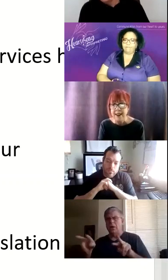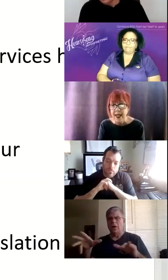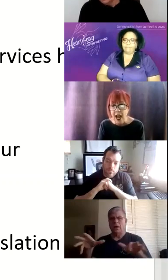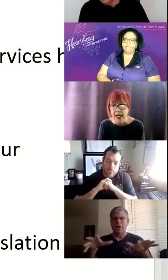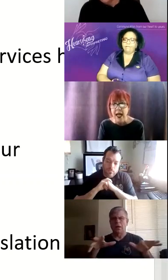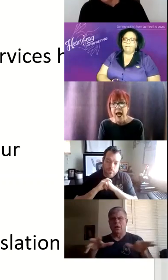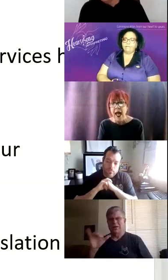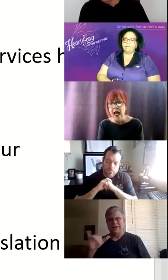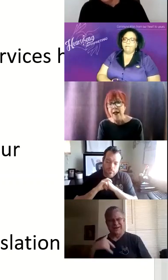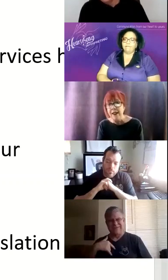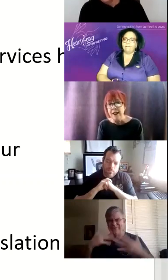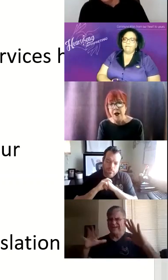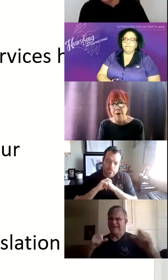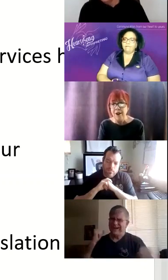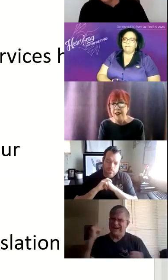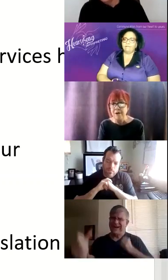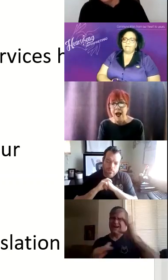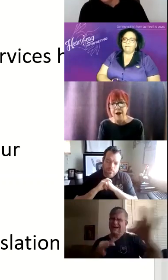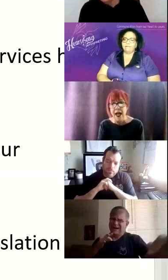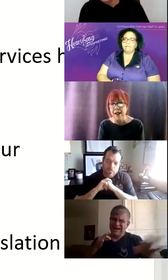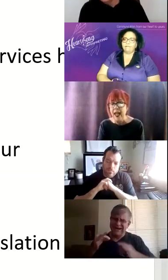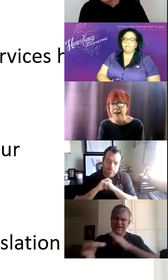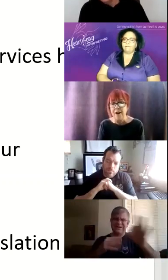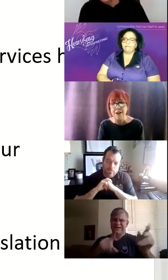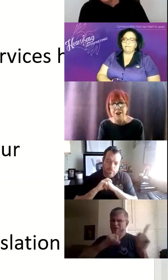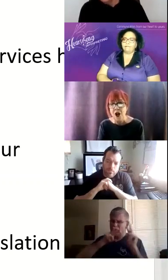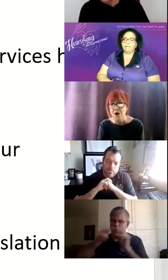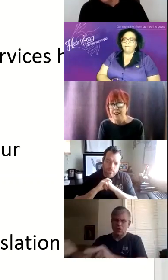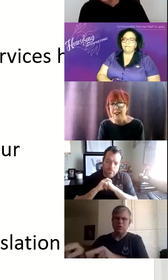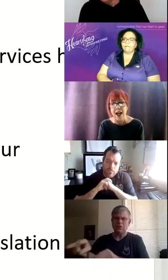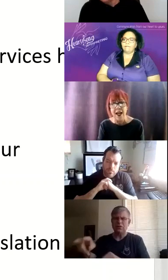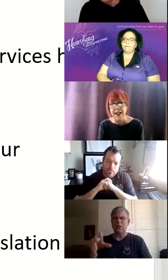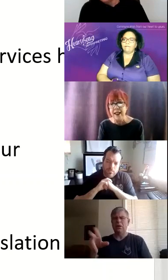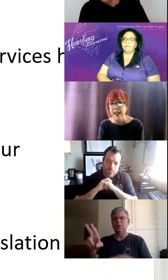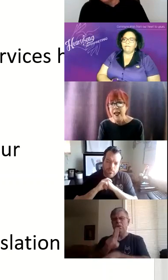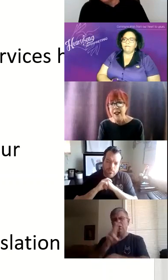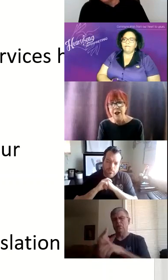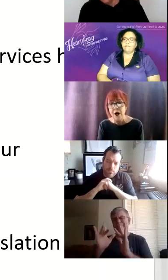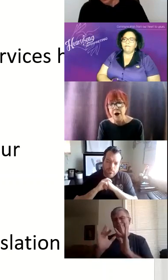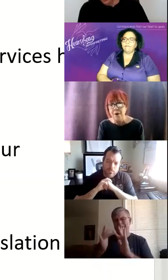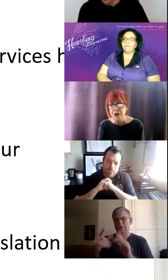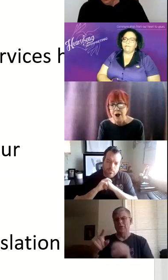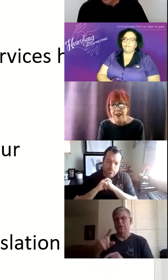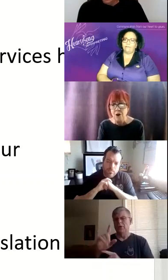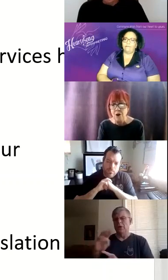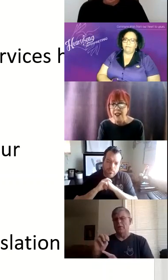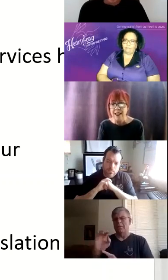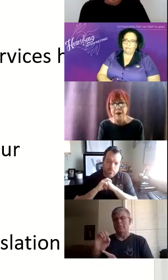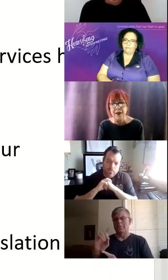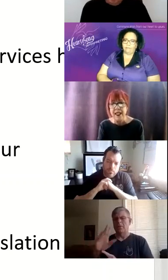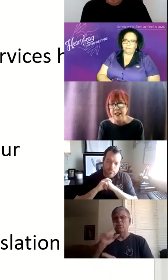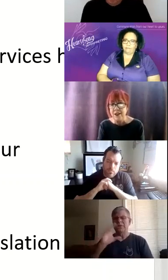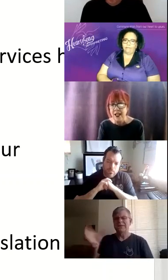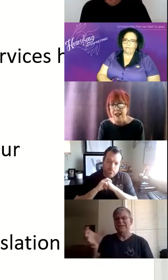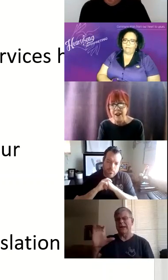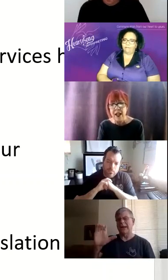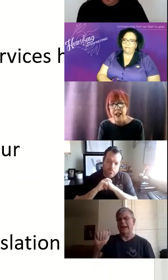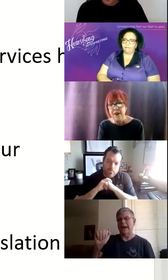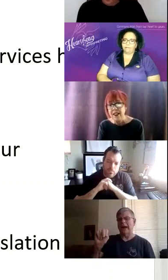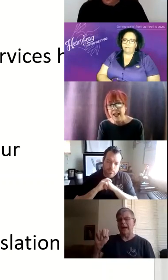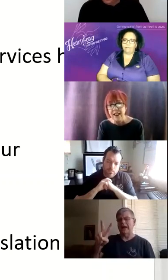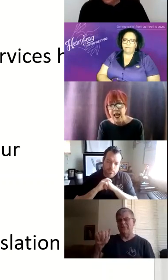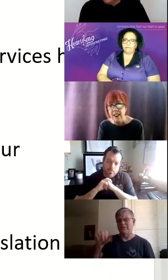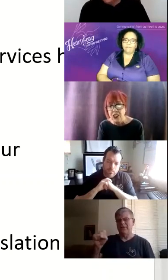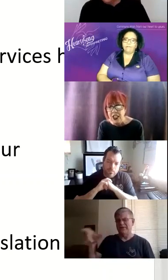got to sign. And, you know, I'm looking around and there's no signing, you know, I'm trying to watch them, but the internet,